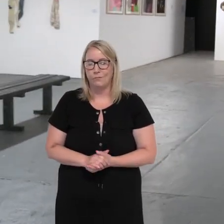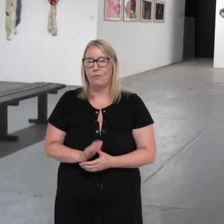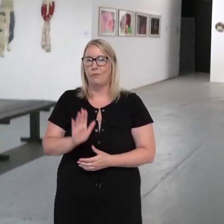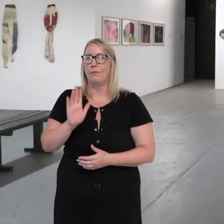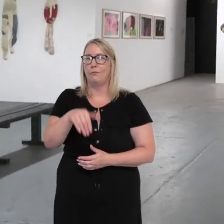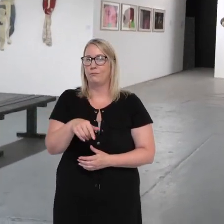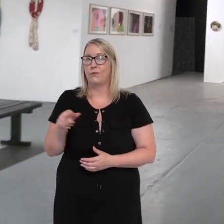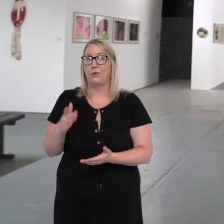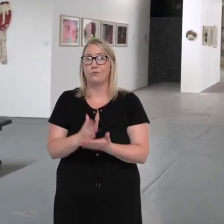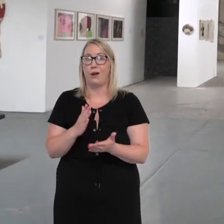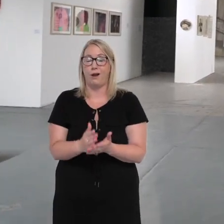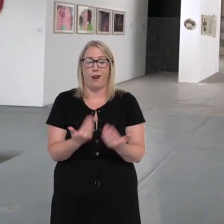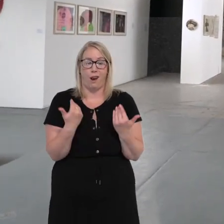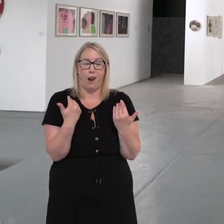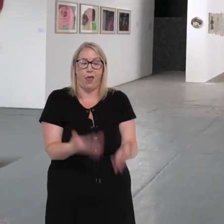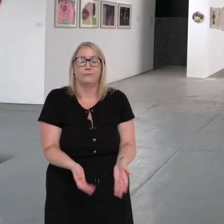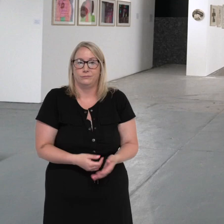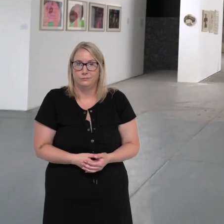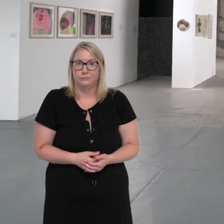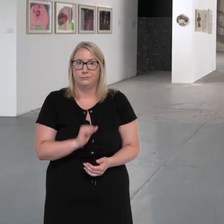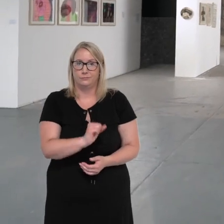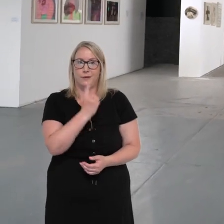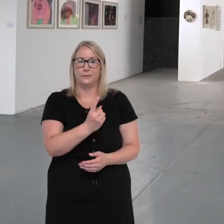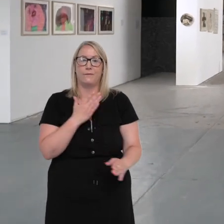we left him to work on that for